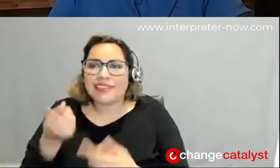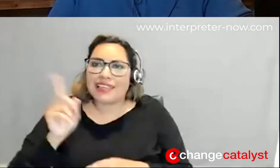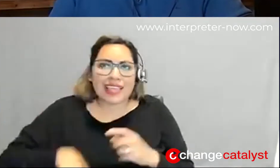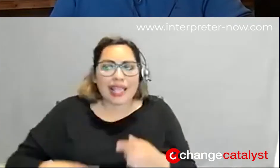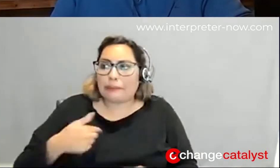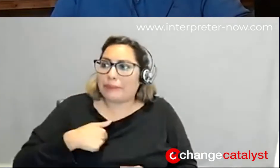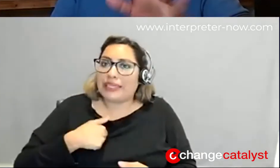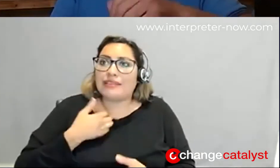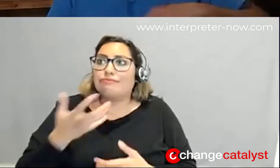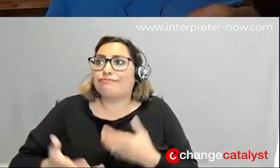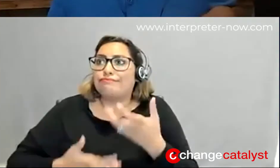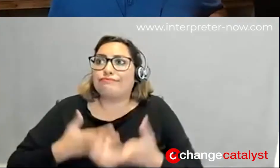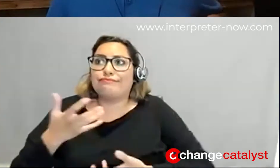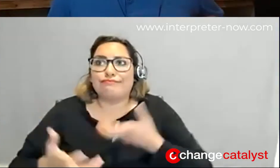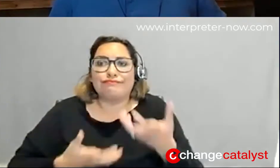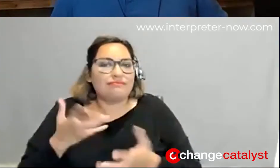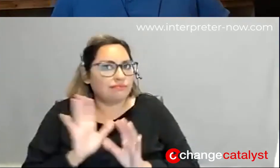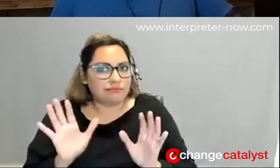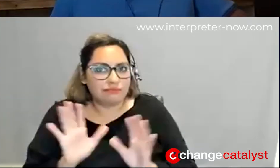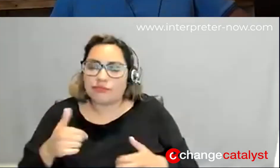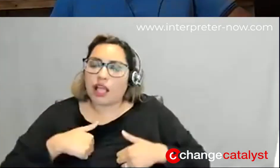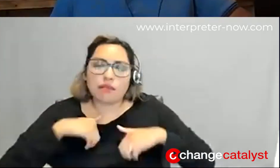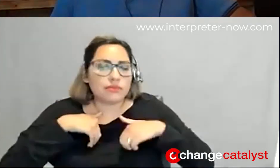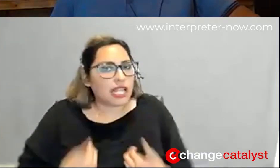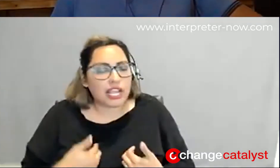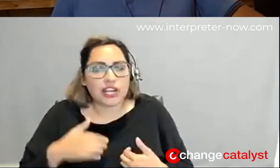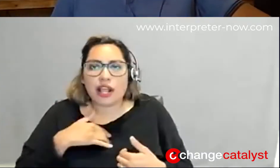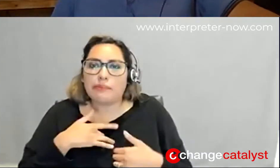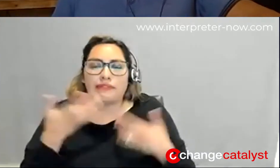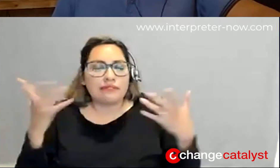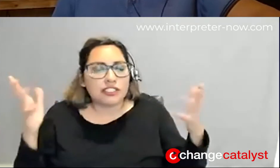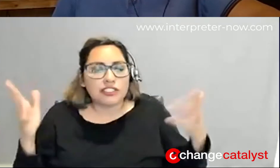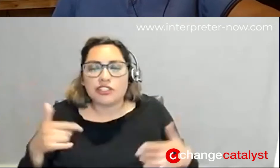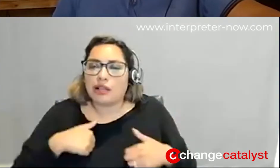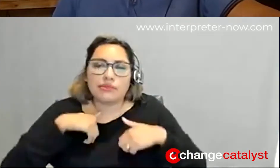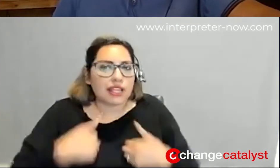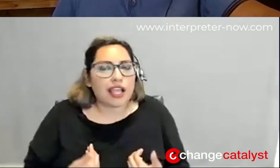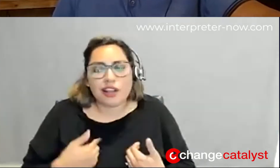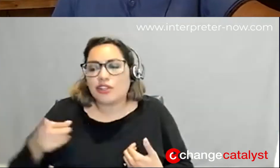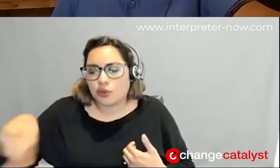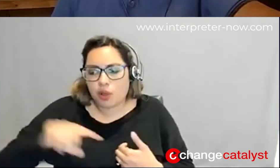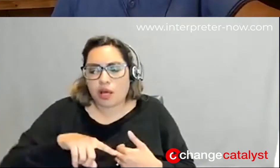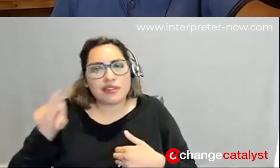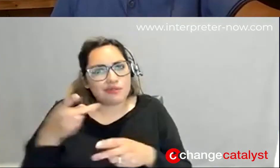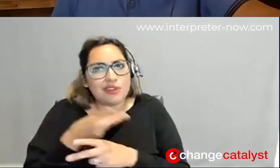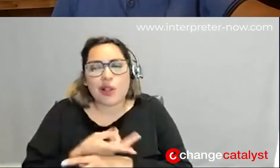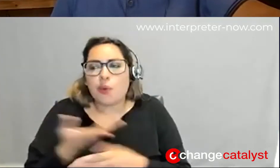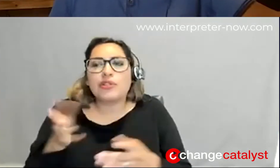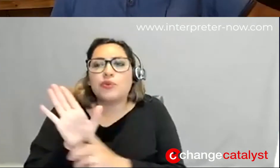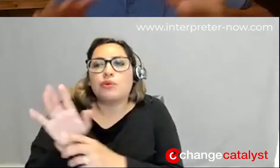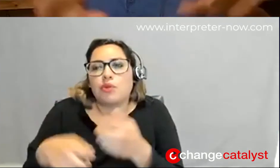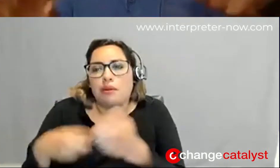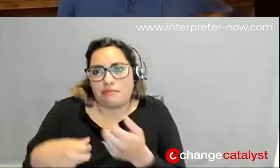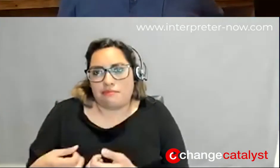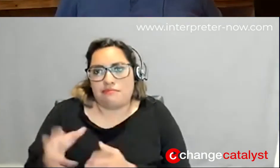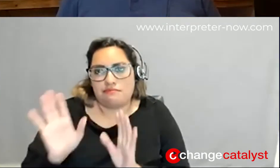us. But other than that, I'm weary. I'm done. I don't have time for you. You guys have been doing this long enough. You need to figure out what your problem is, right?